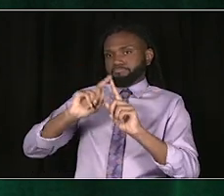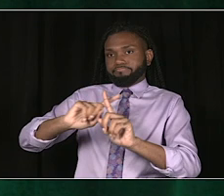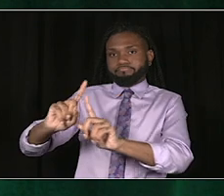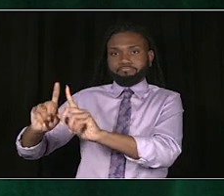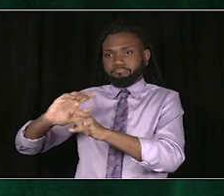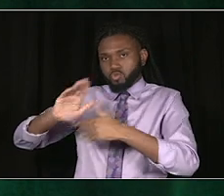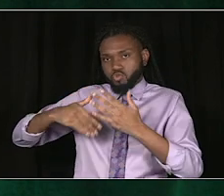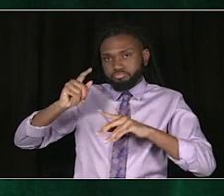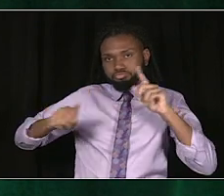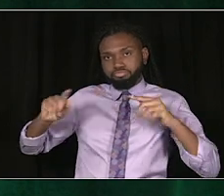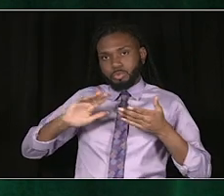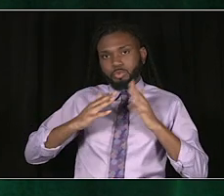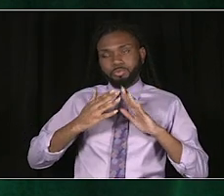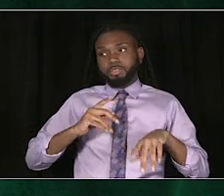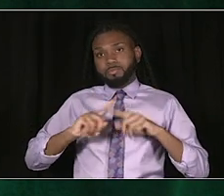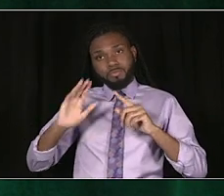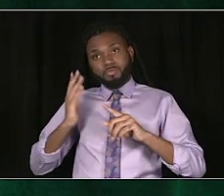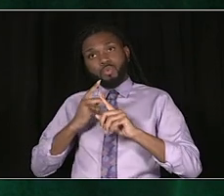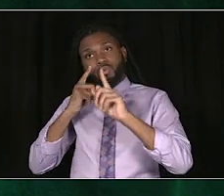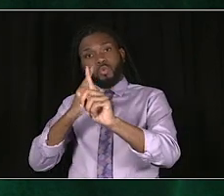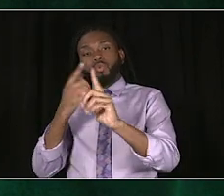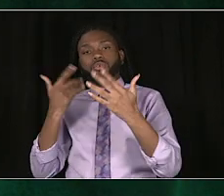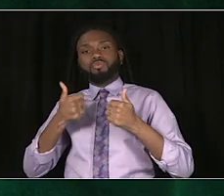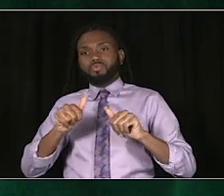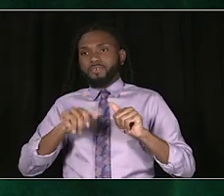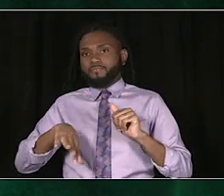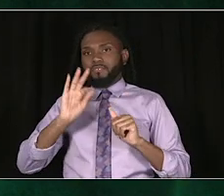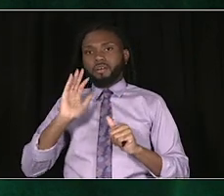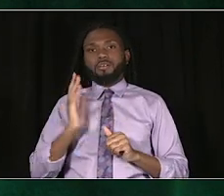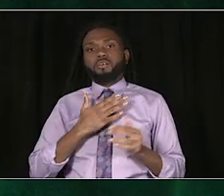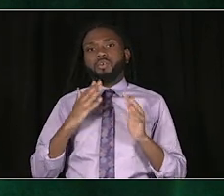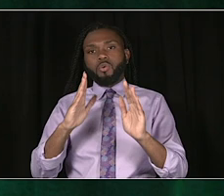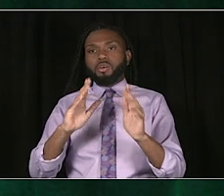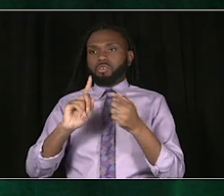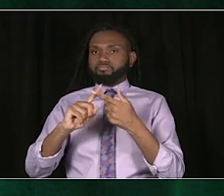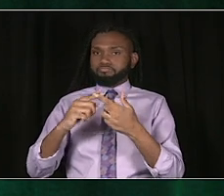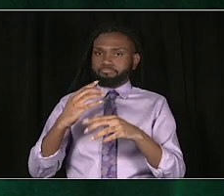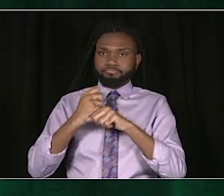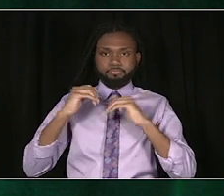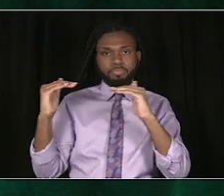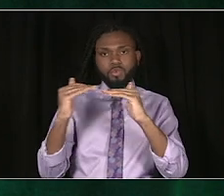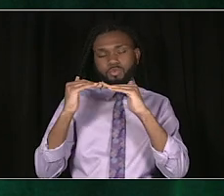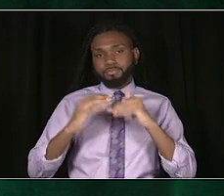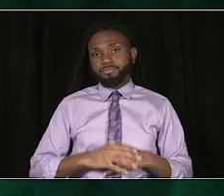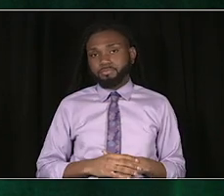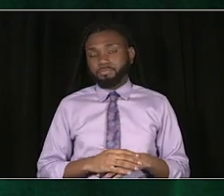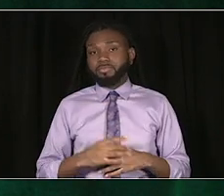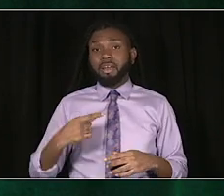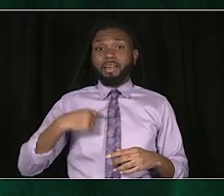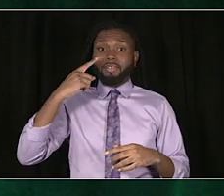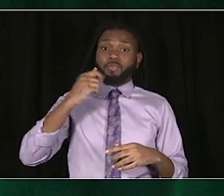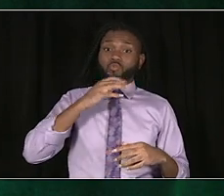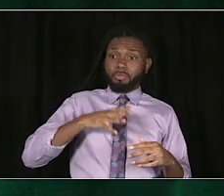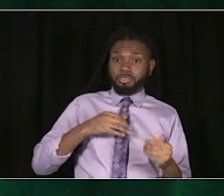communities as we work together to find our way to equity. And I think the women supporting